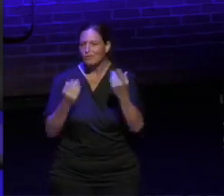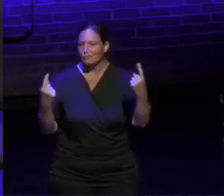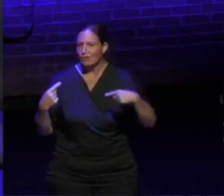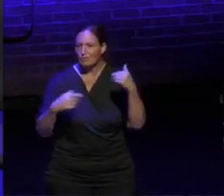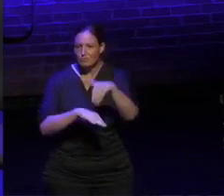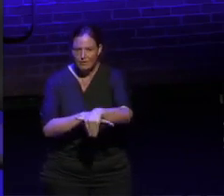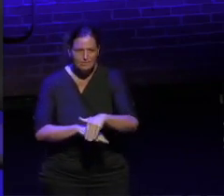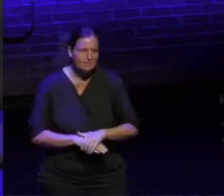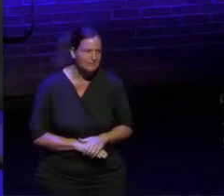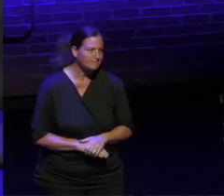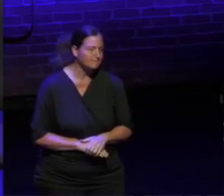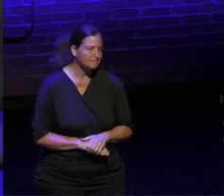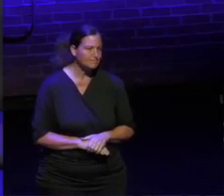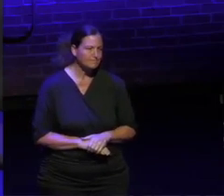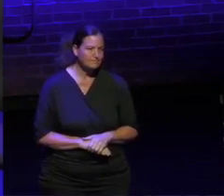tonight.